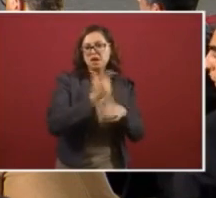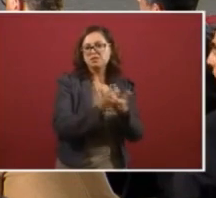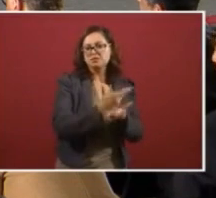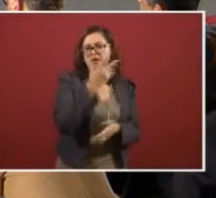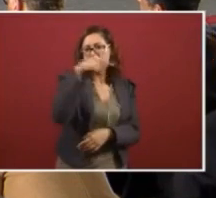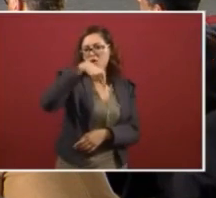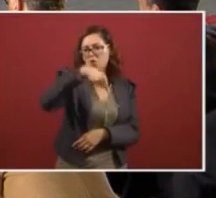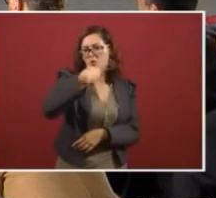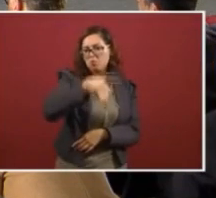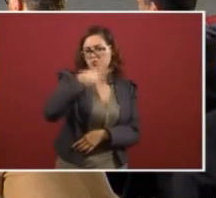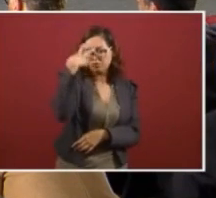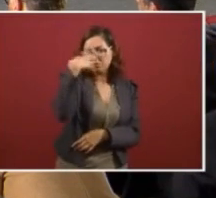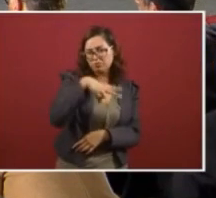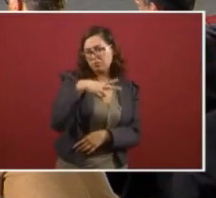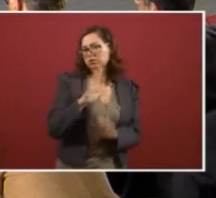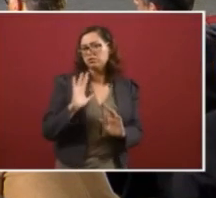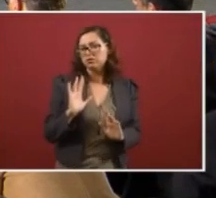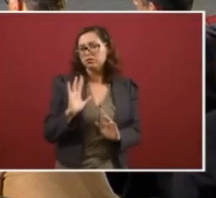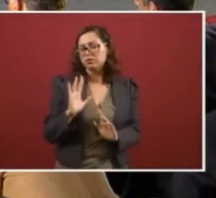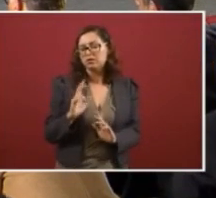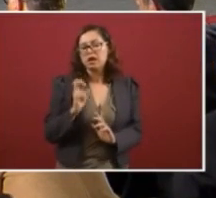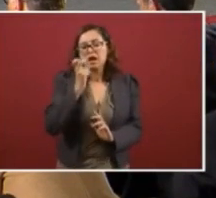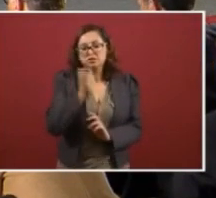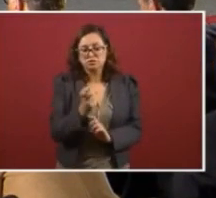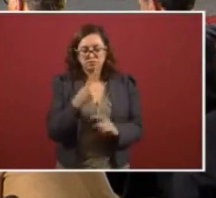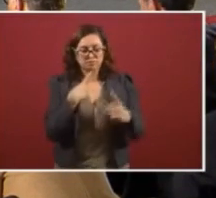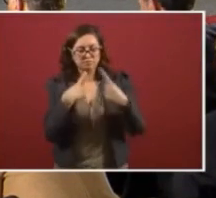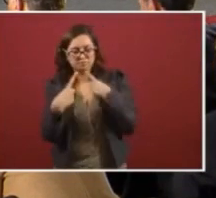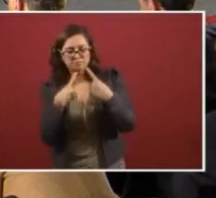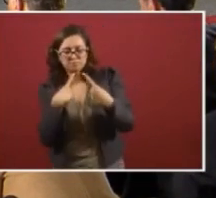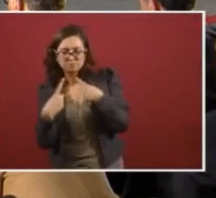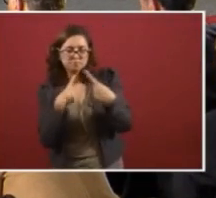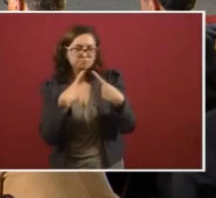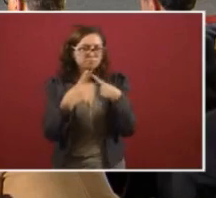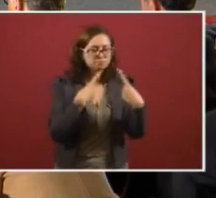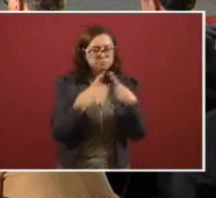discussed with Group Carson